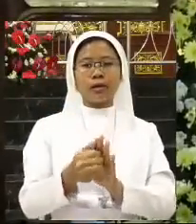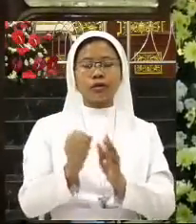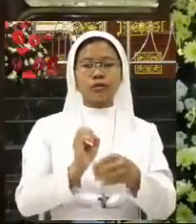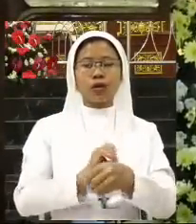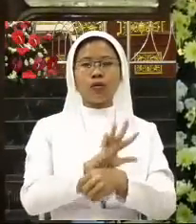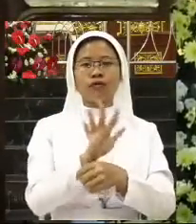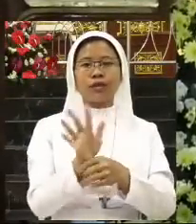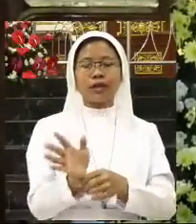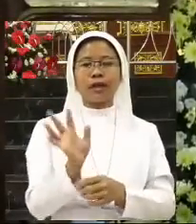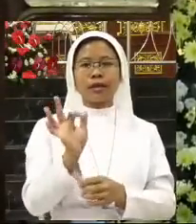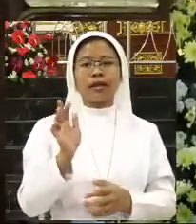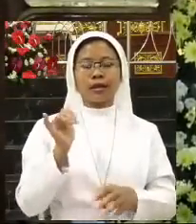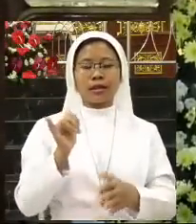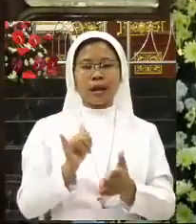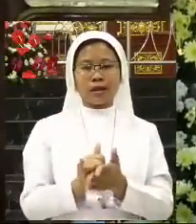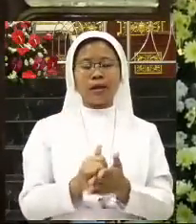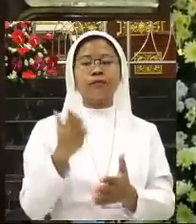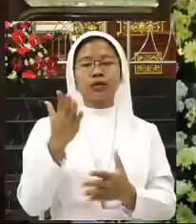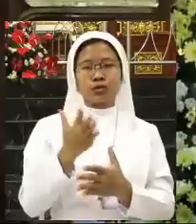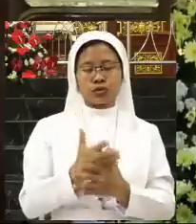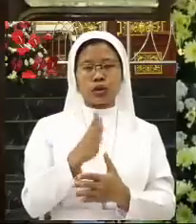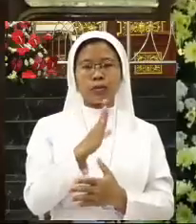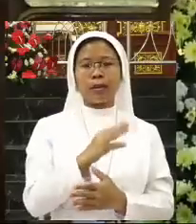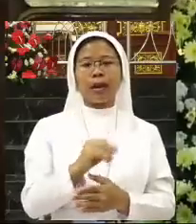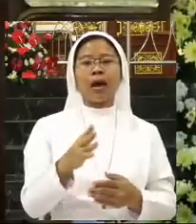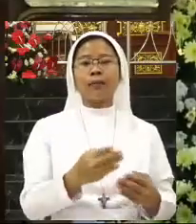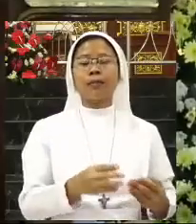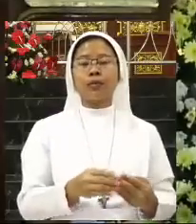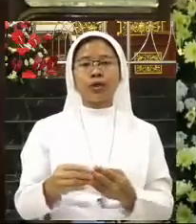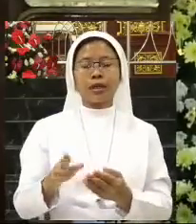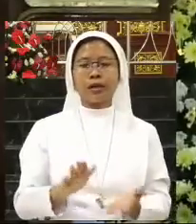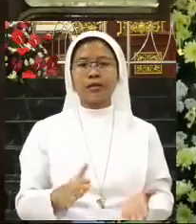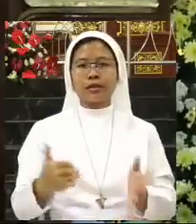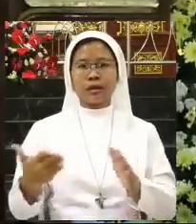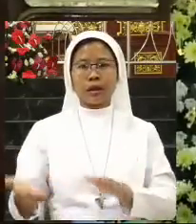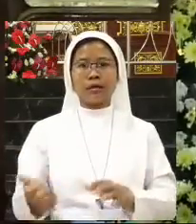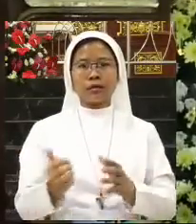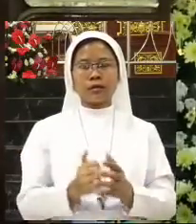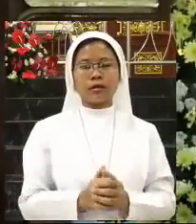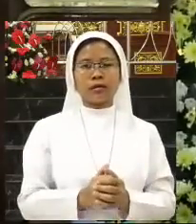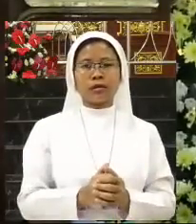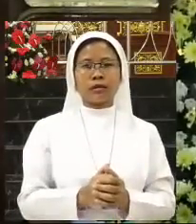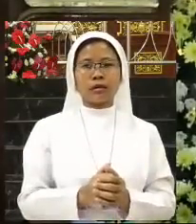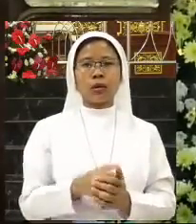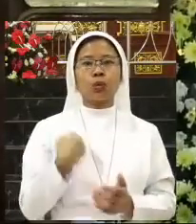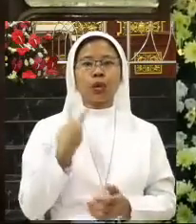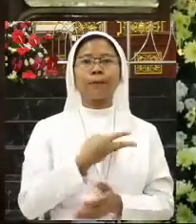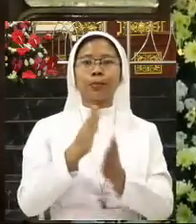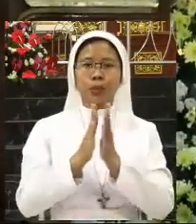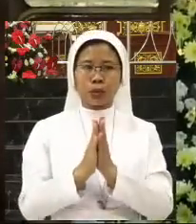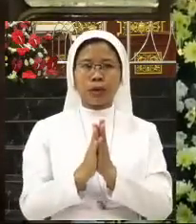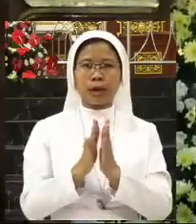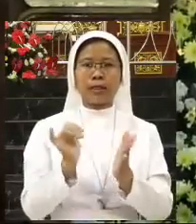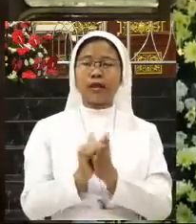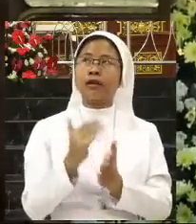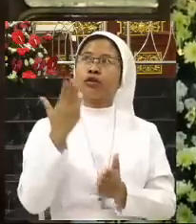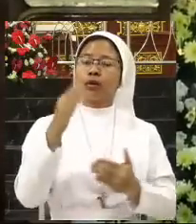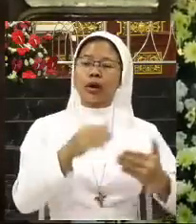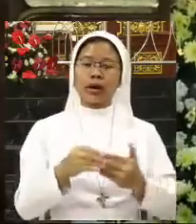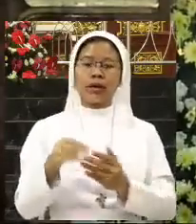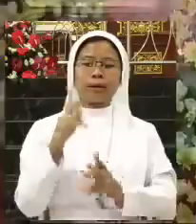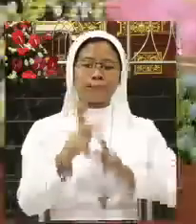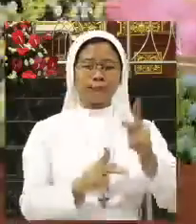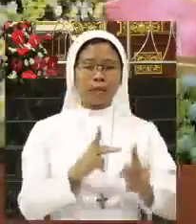COVID-19 that has disturbed and even claimed lives. We pray that you guide the